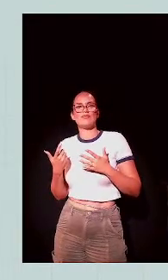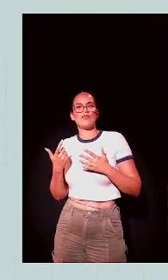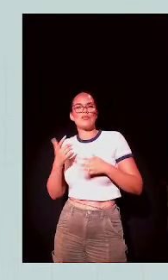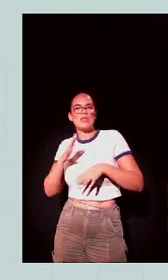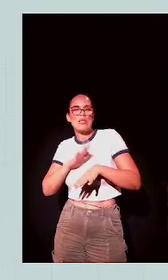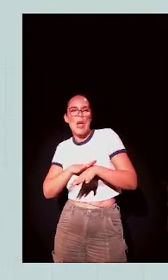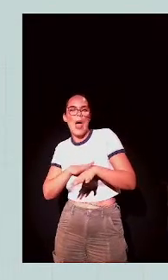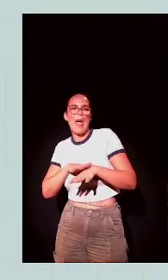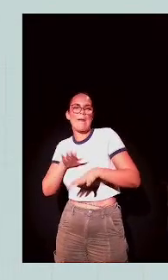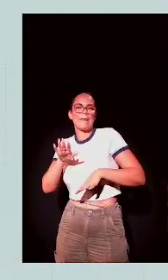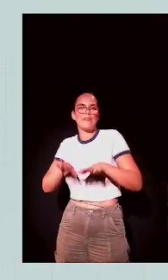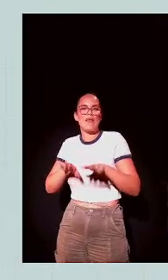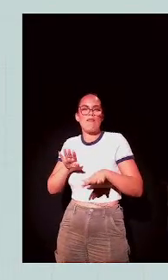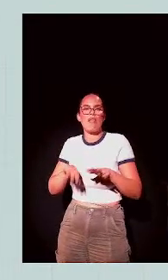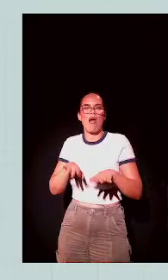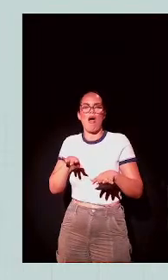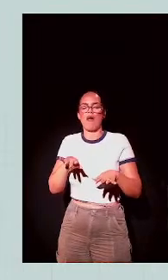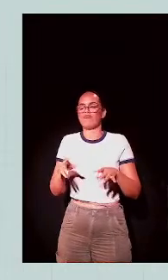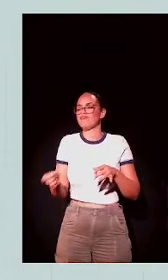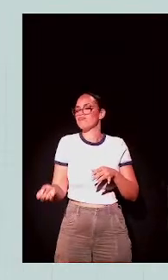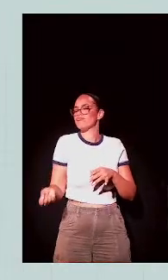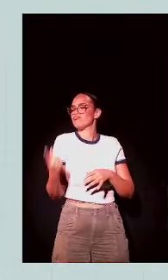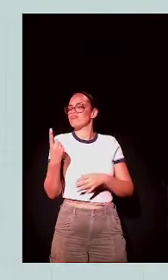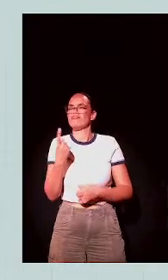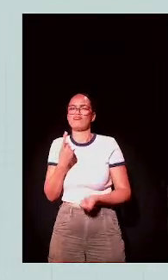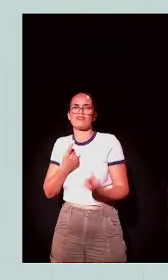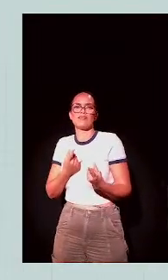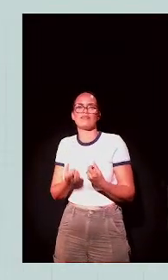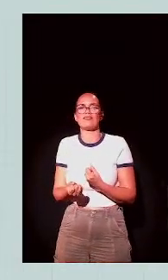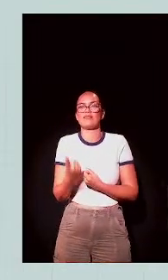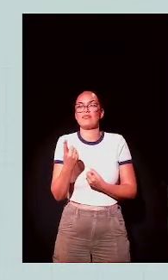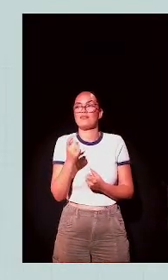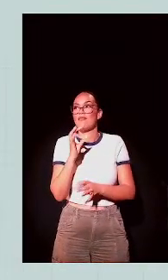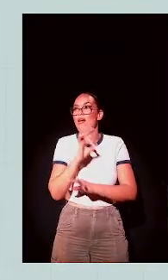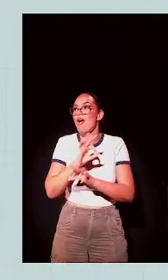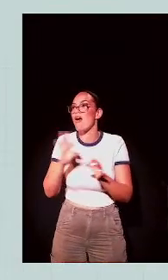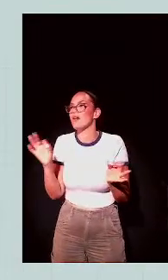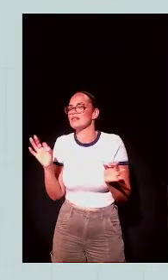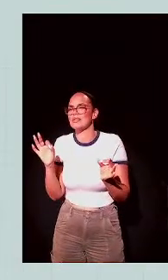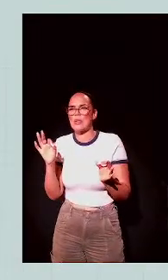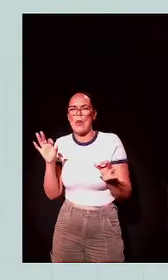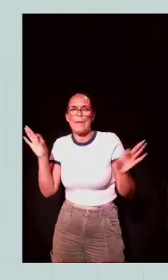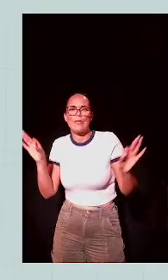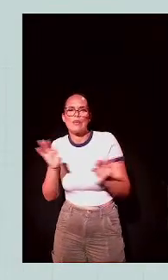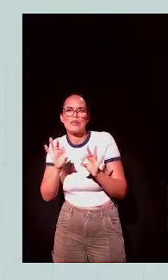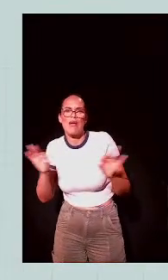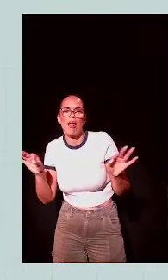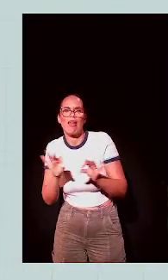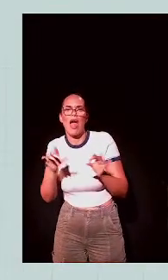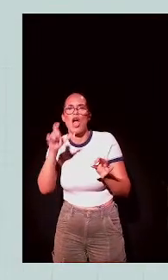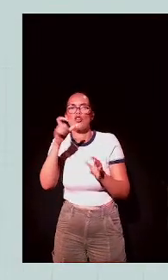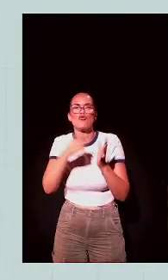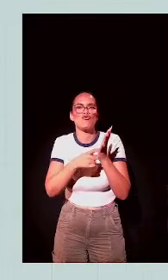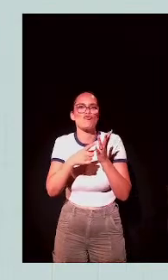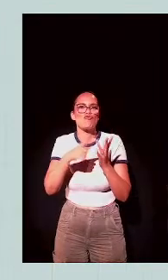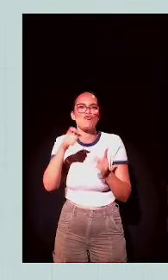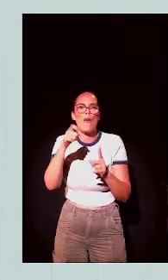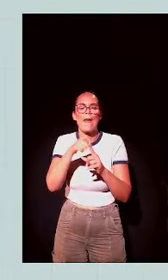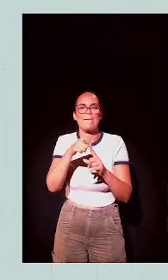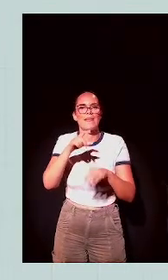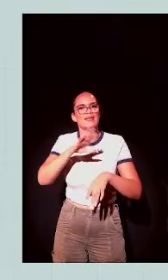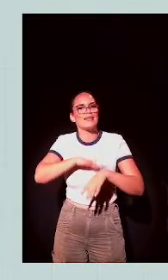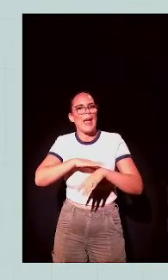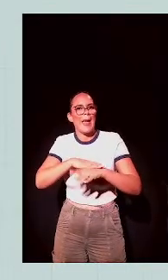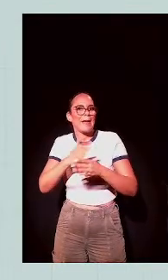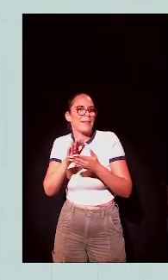time, what might a musical crip time involve or look like? I think it's notable when you're just starting